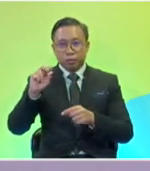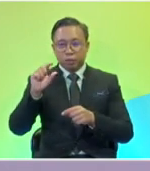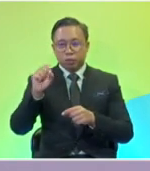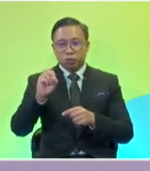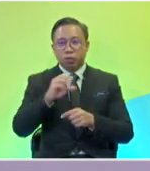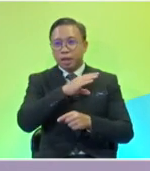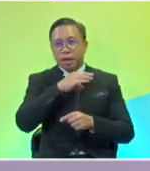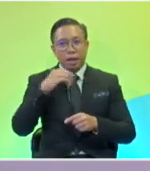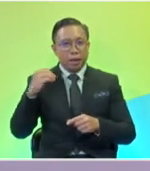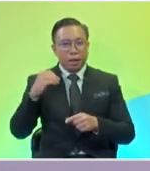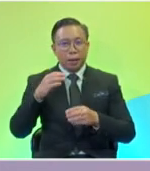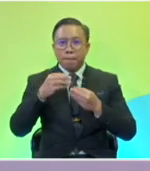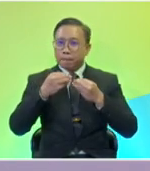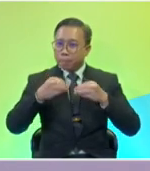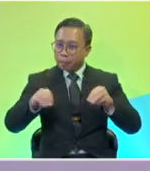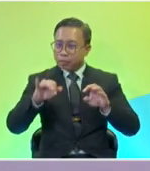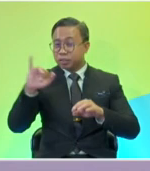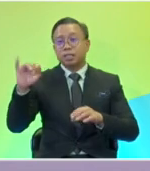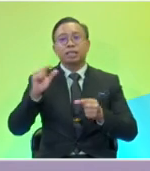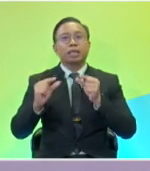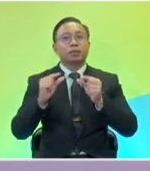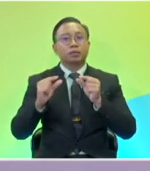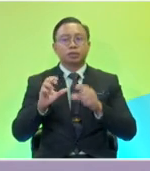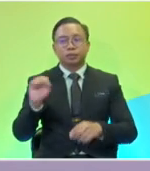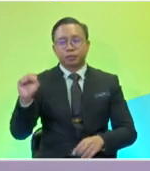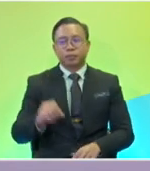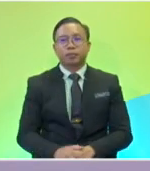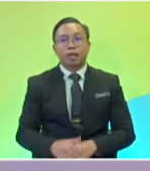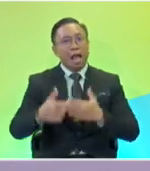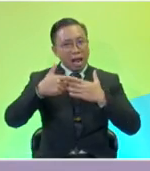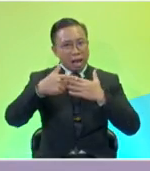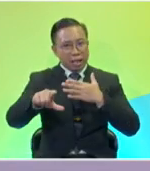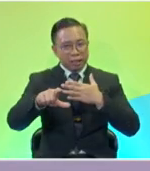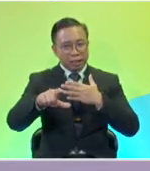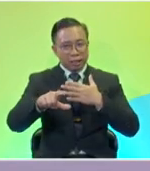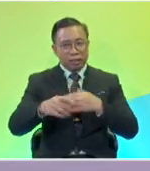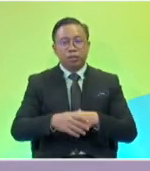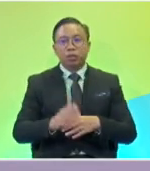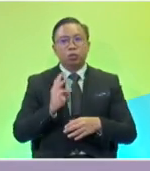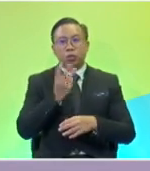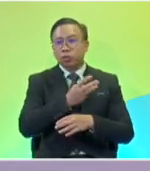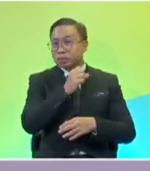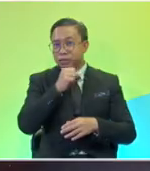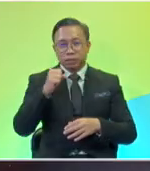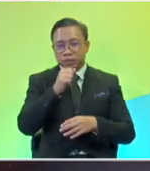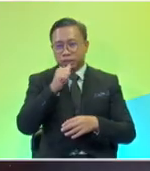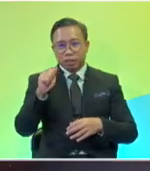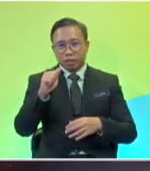the missing game. Mm. Okay. Later on, we are going to sing a song. Oh,